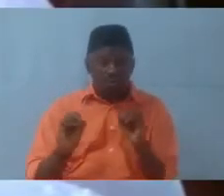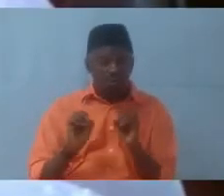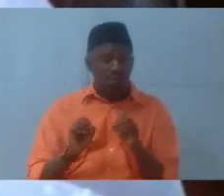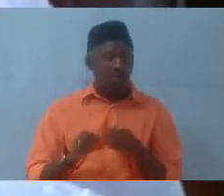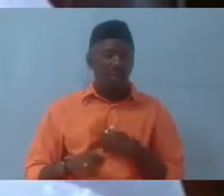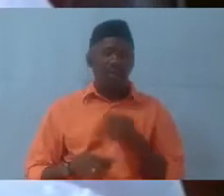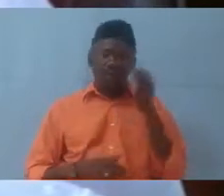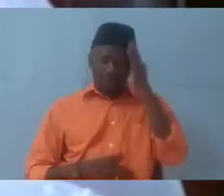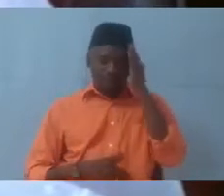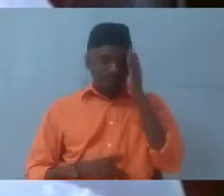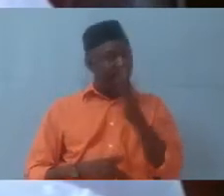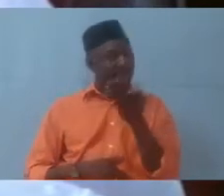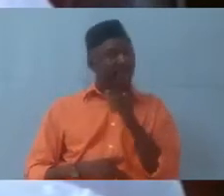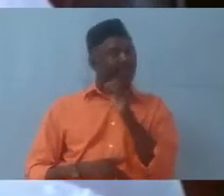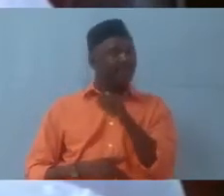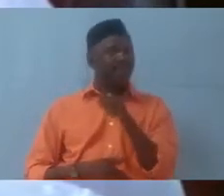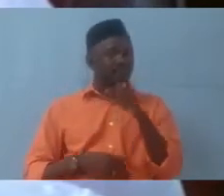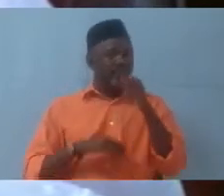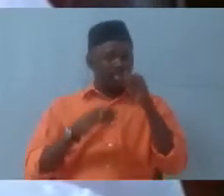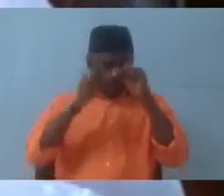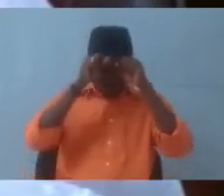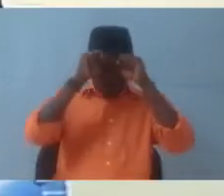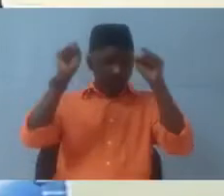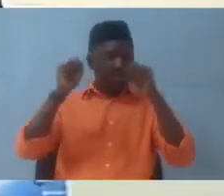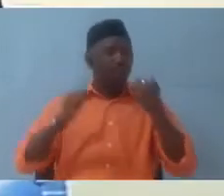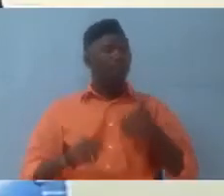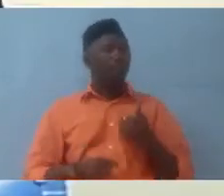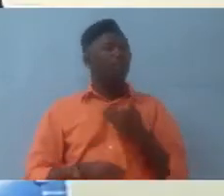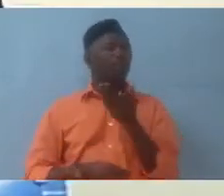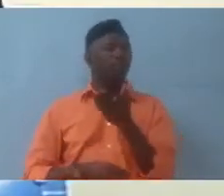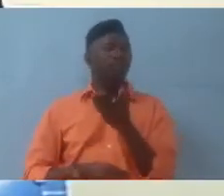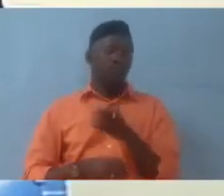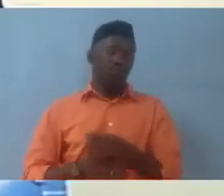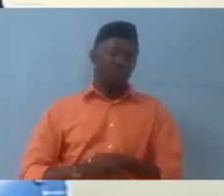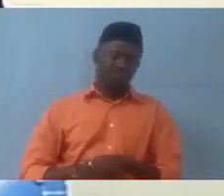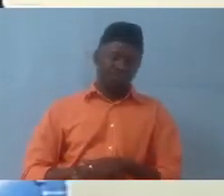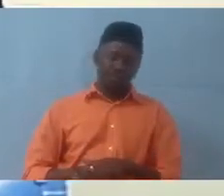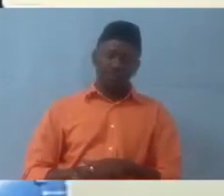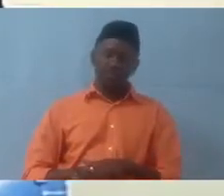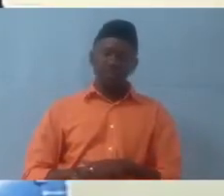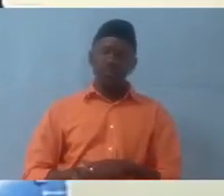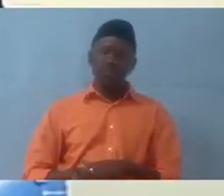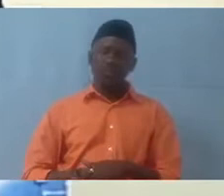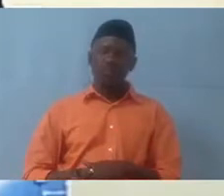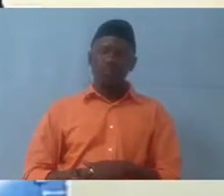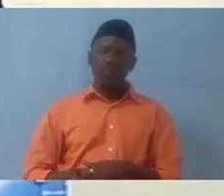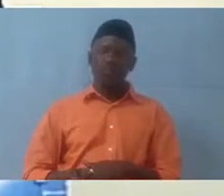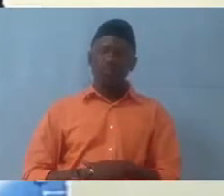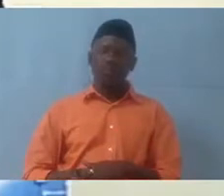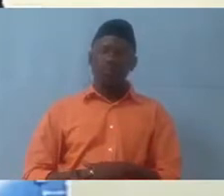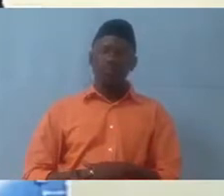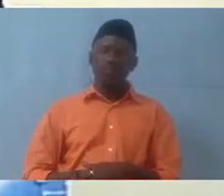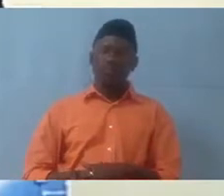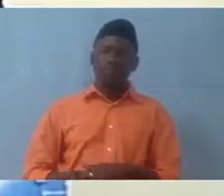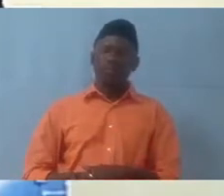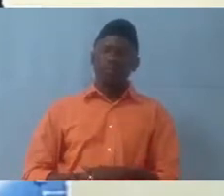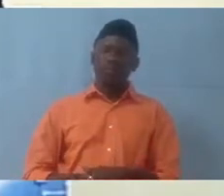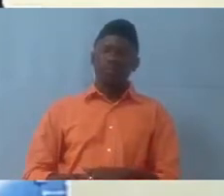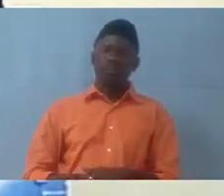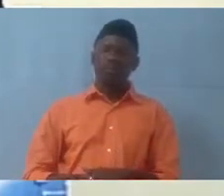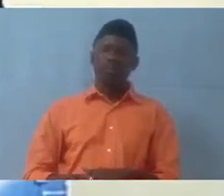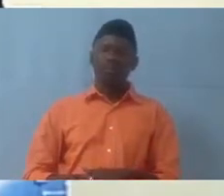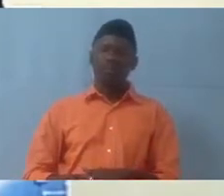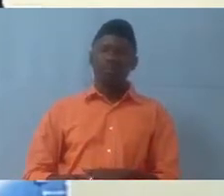with the security forces at the time ndax nak dana nek jamono bo xamne ni de ni ñi jamono nañ di ragal lu mel nonu ndax auto bo xamne ni auto